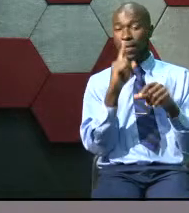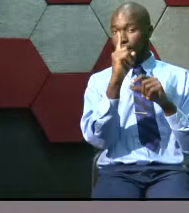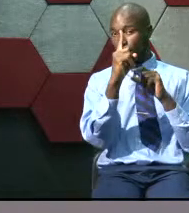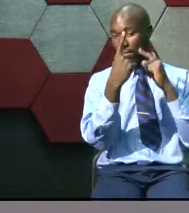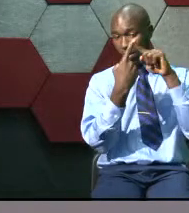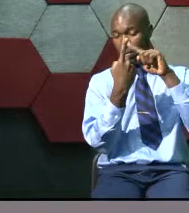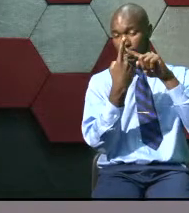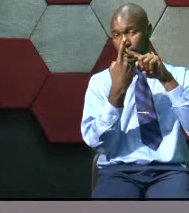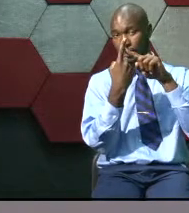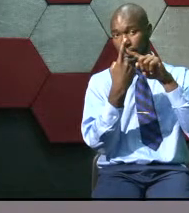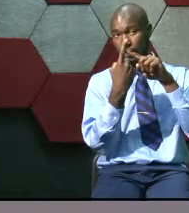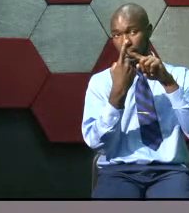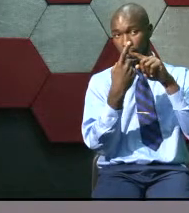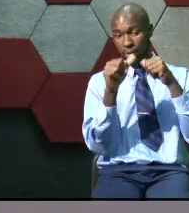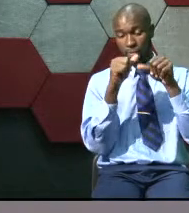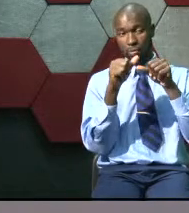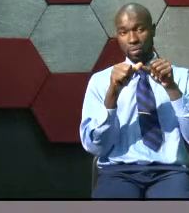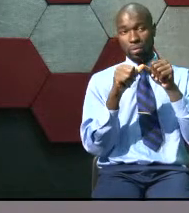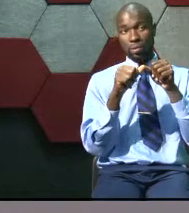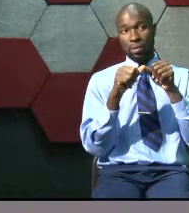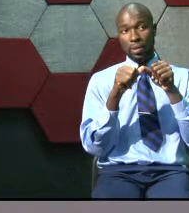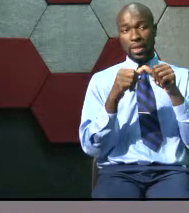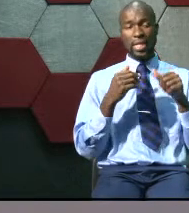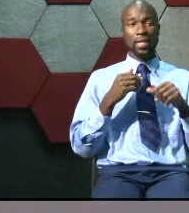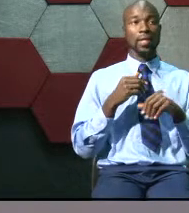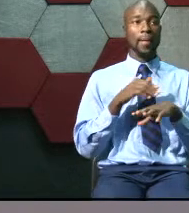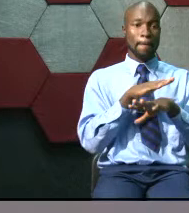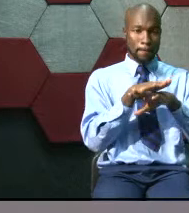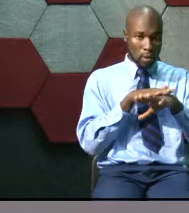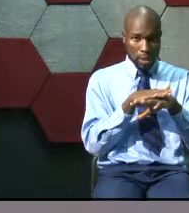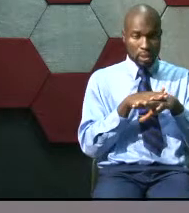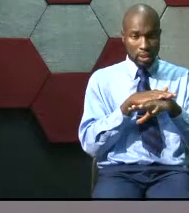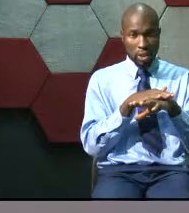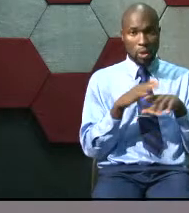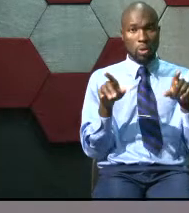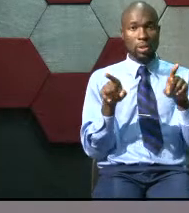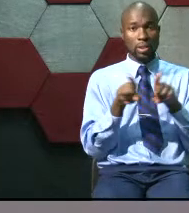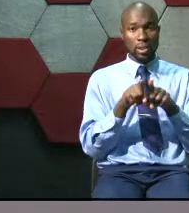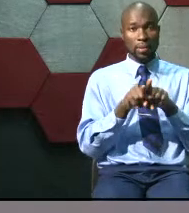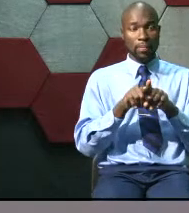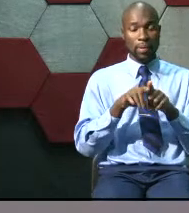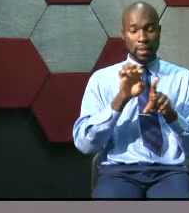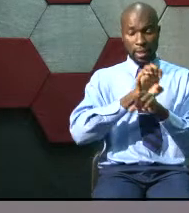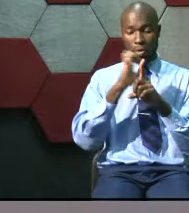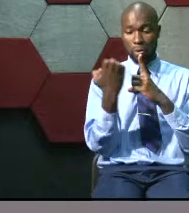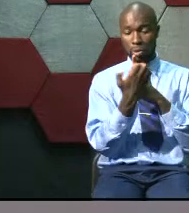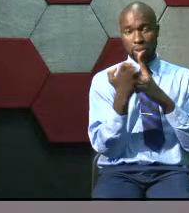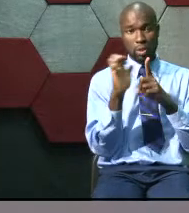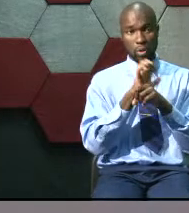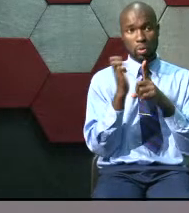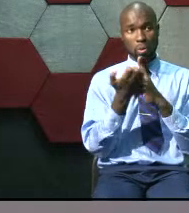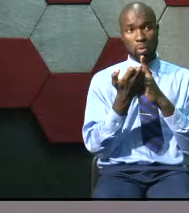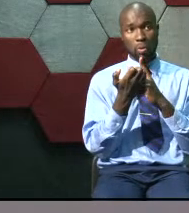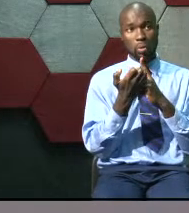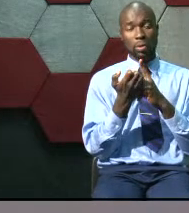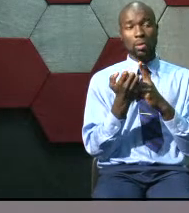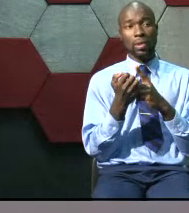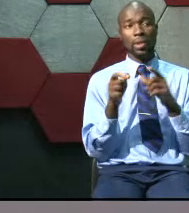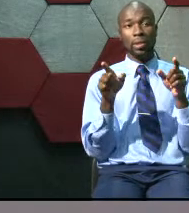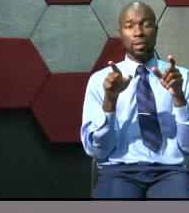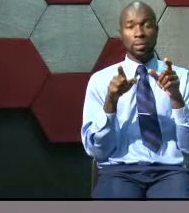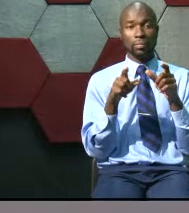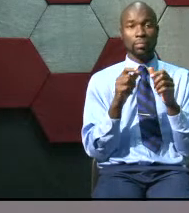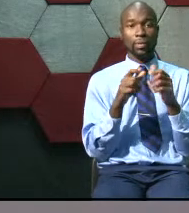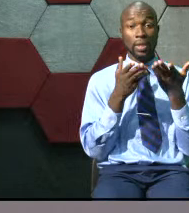right next is the biological and ecological sciences category. Now, this category is for any projects that have a